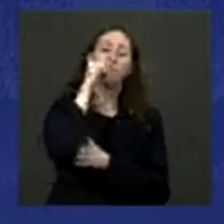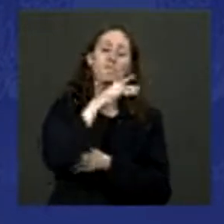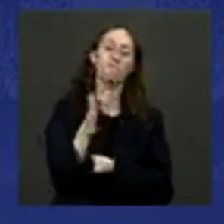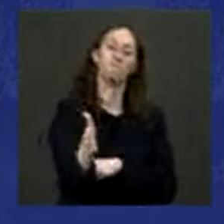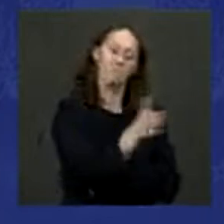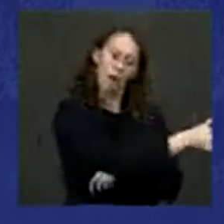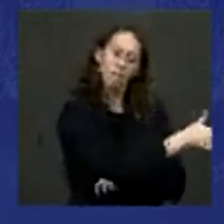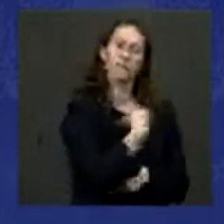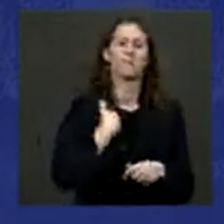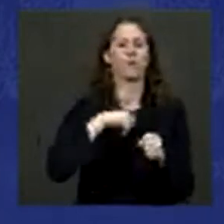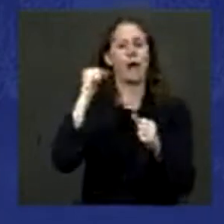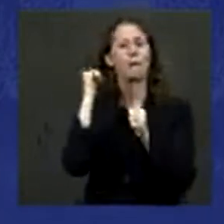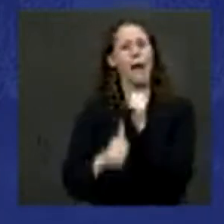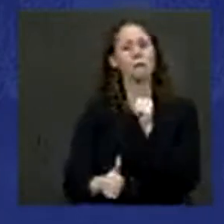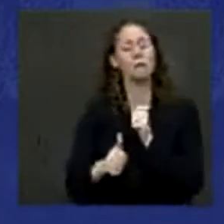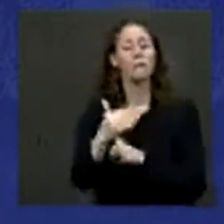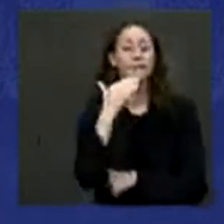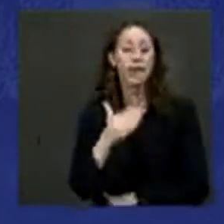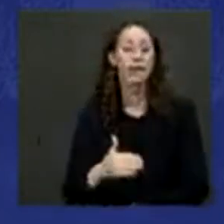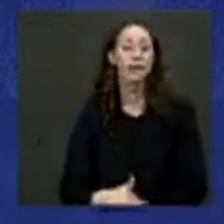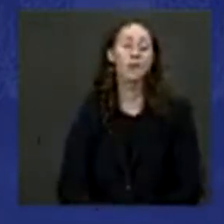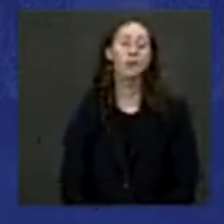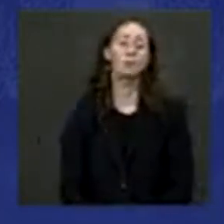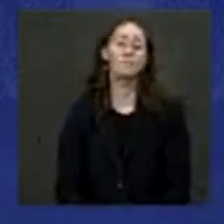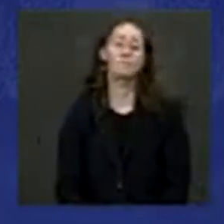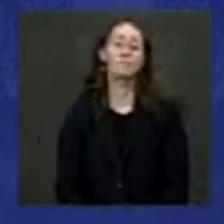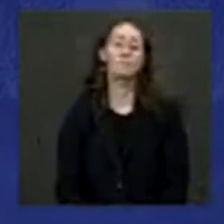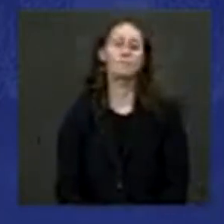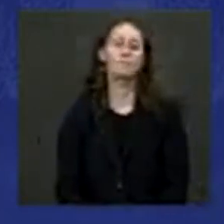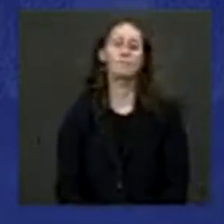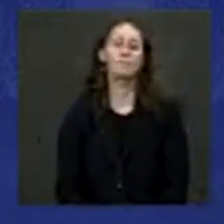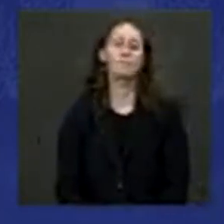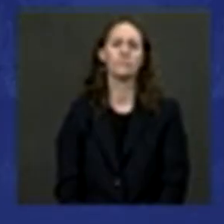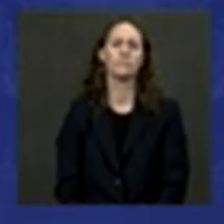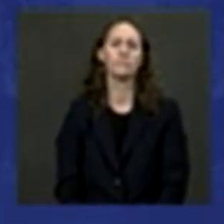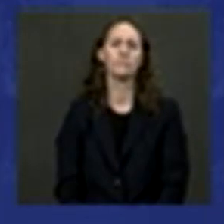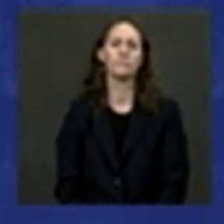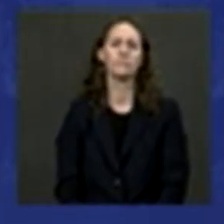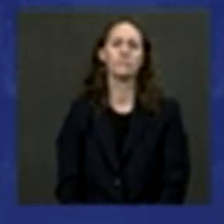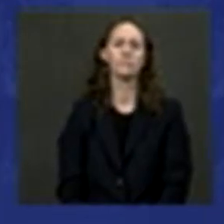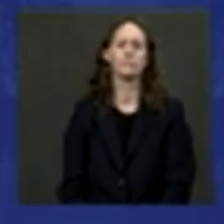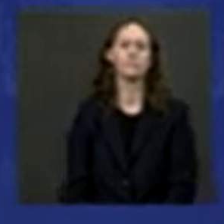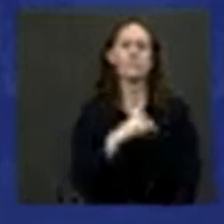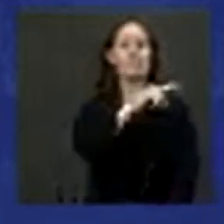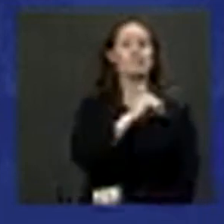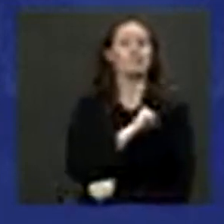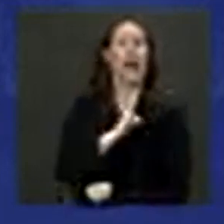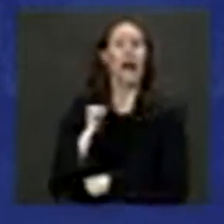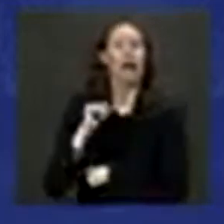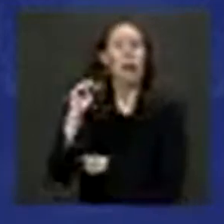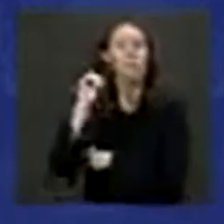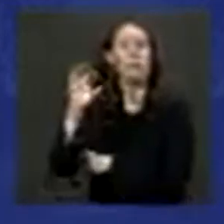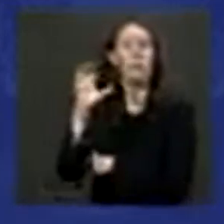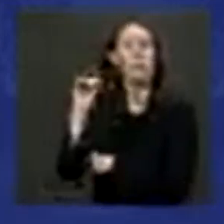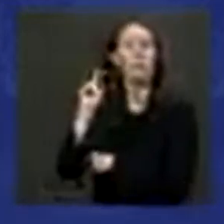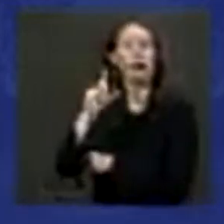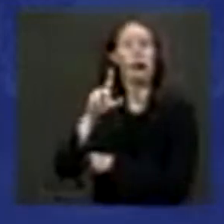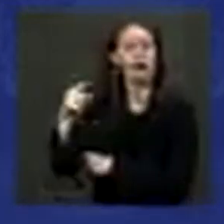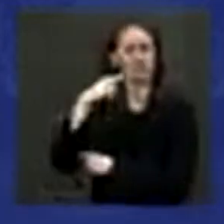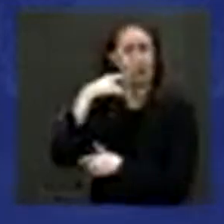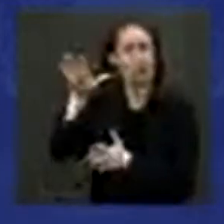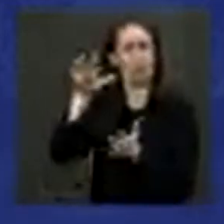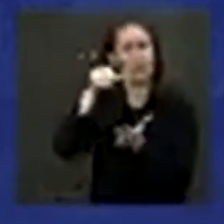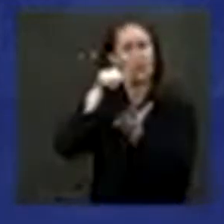you. Mr. President, Senator Mitch McConnell says he has sent a letter to you explaining his view. Have